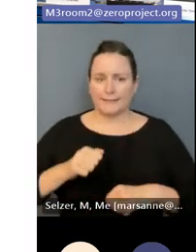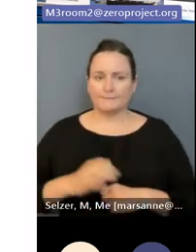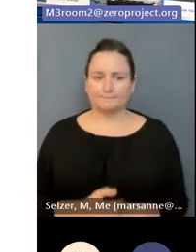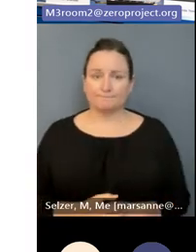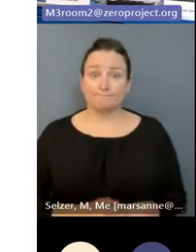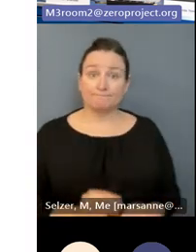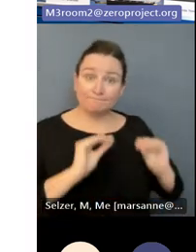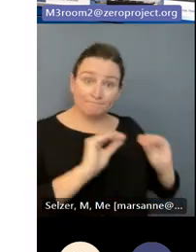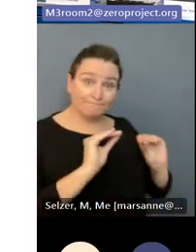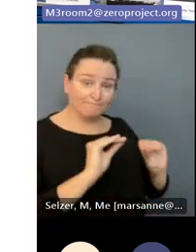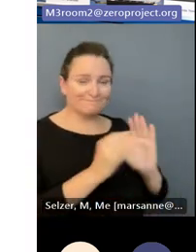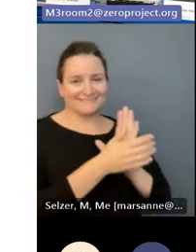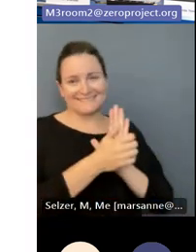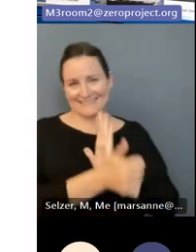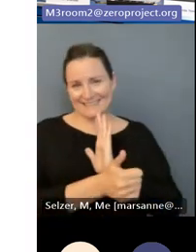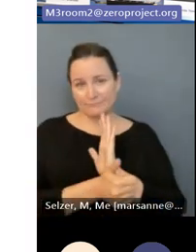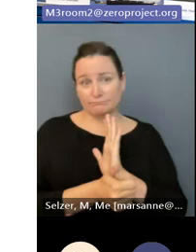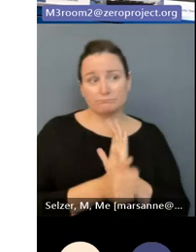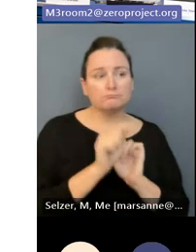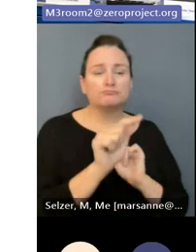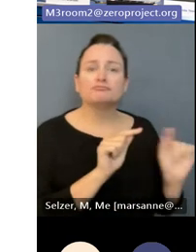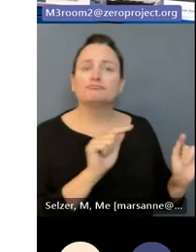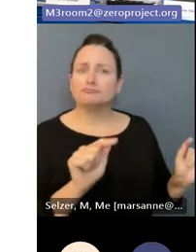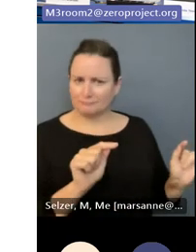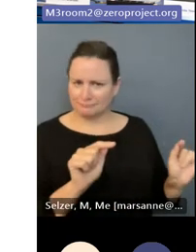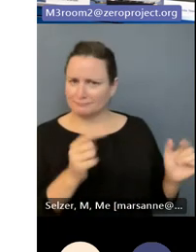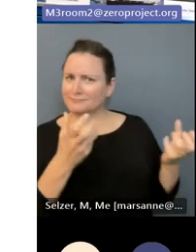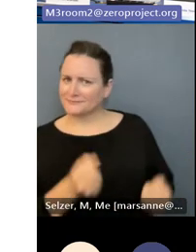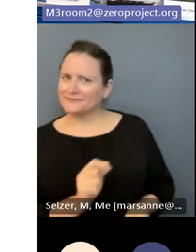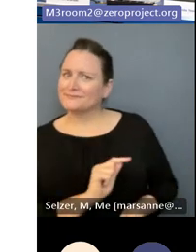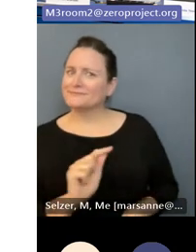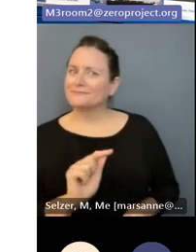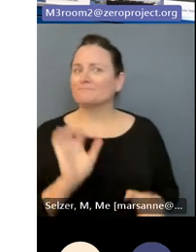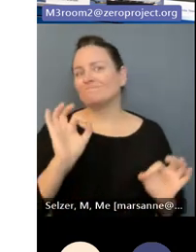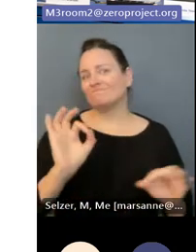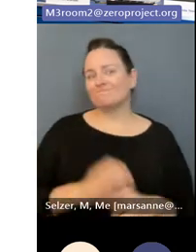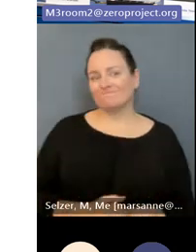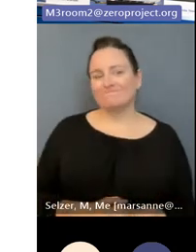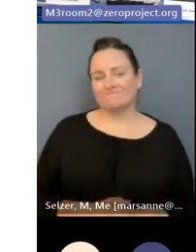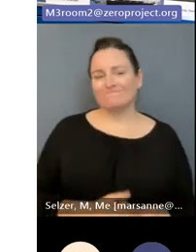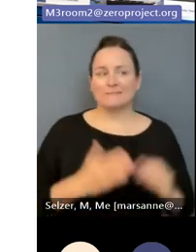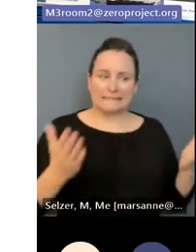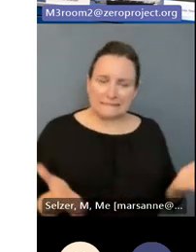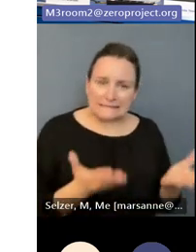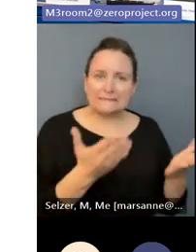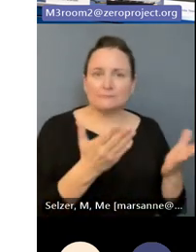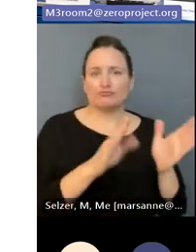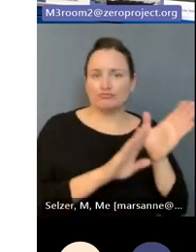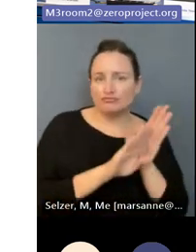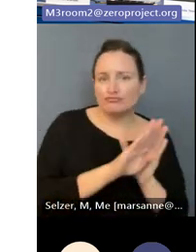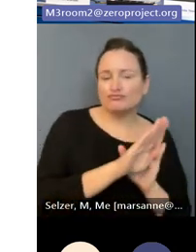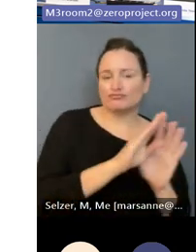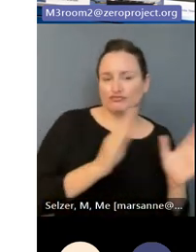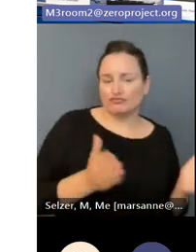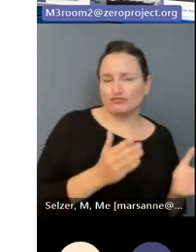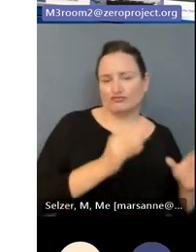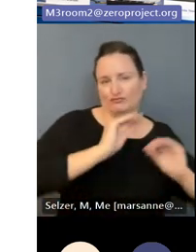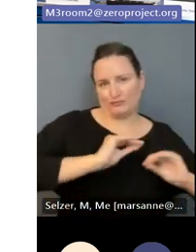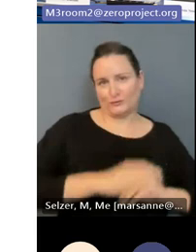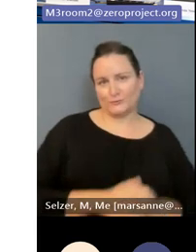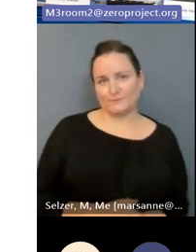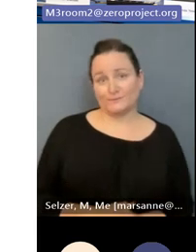of individuals with Down syndrome through vocational training and talent development programs. We provide children with